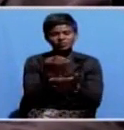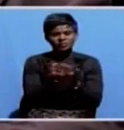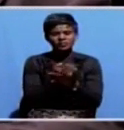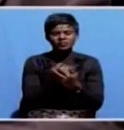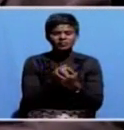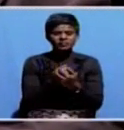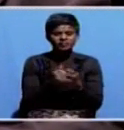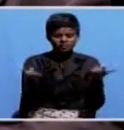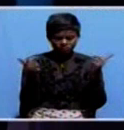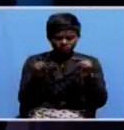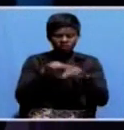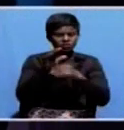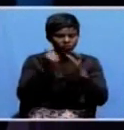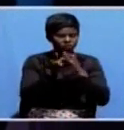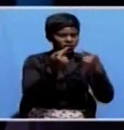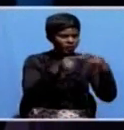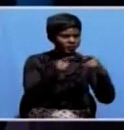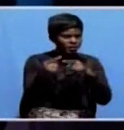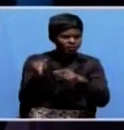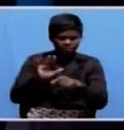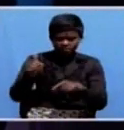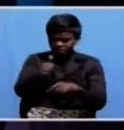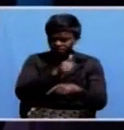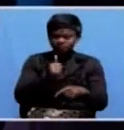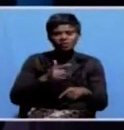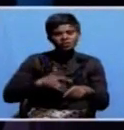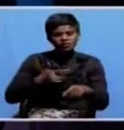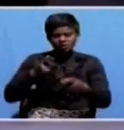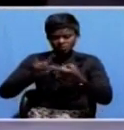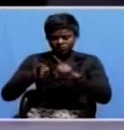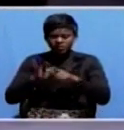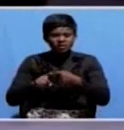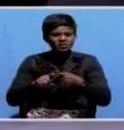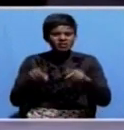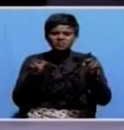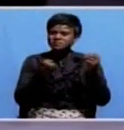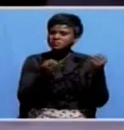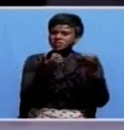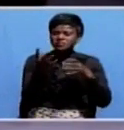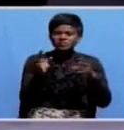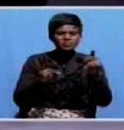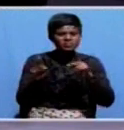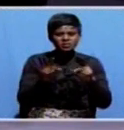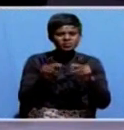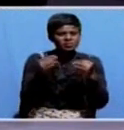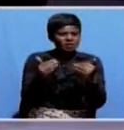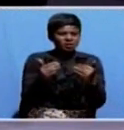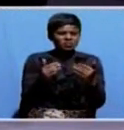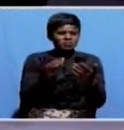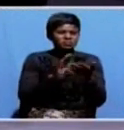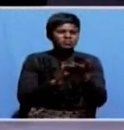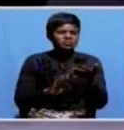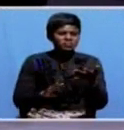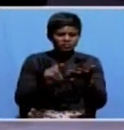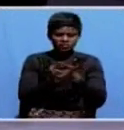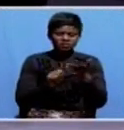But when all this was happening, did you feel your friend was losing popularity? The masses were now going to really think this was going